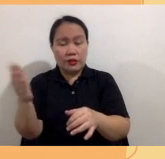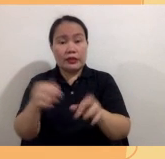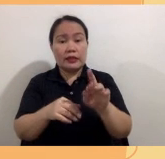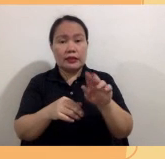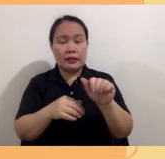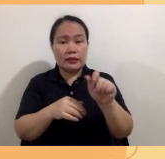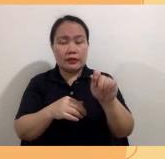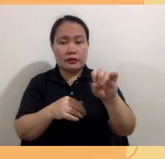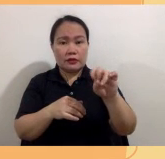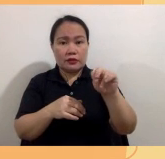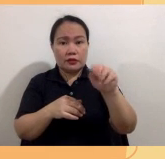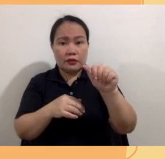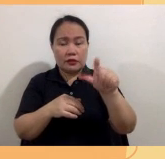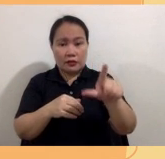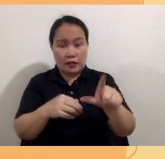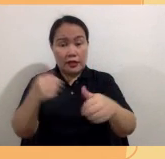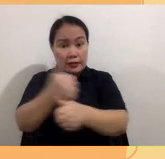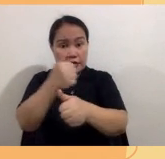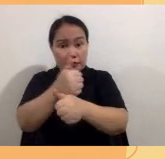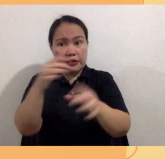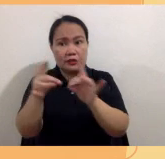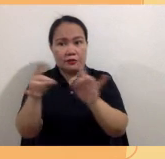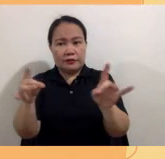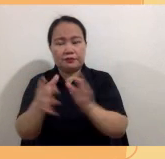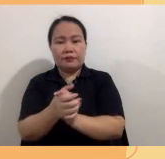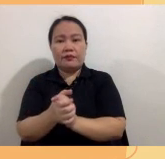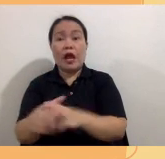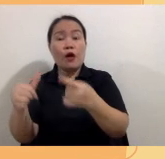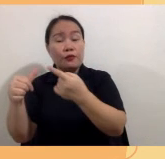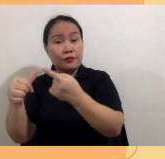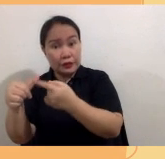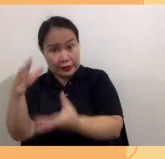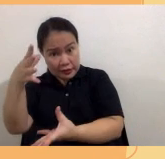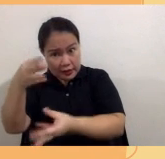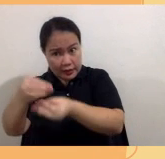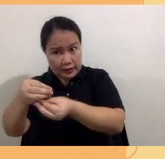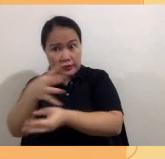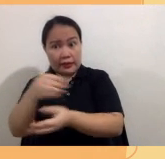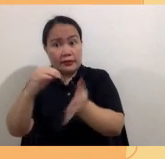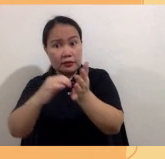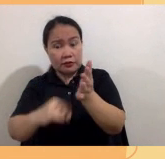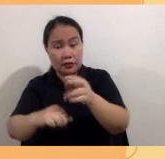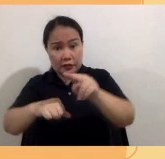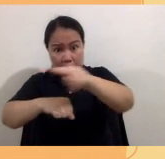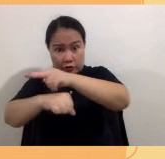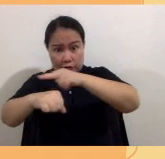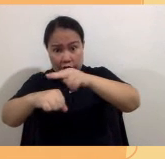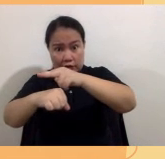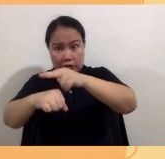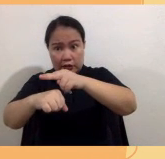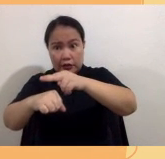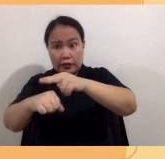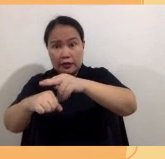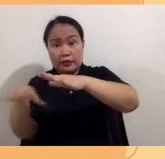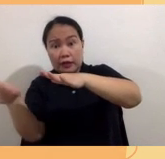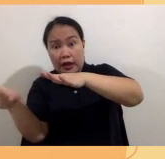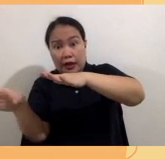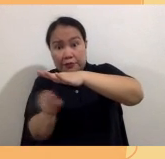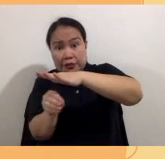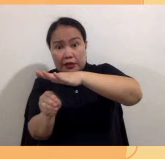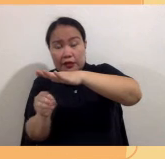Okay, so how do we do this? So, first, add or subtract the numerator. Next, copy the